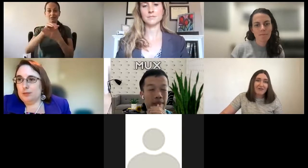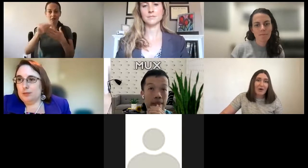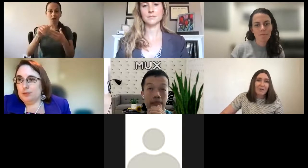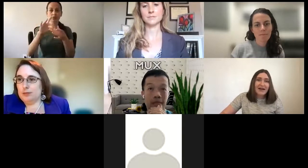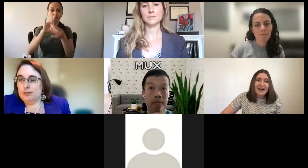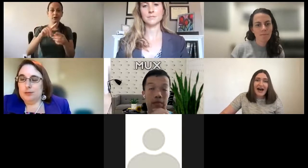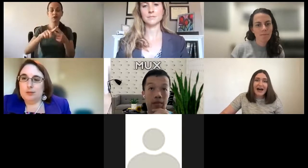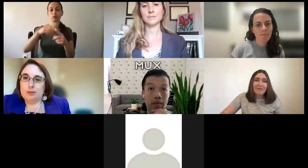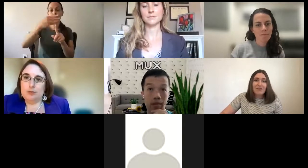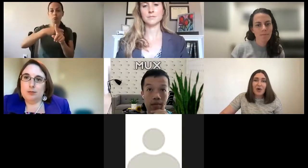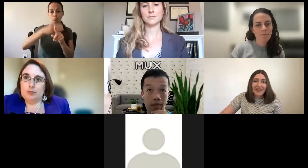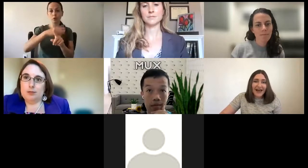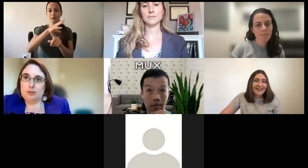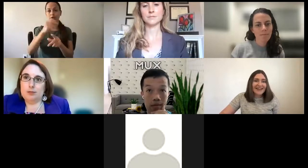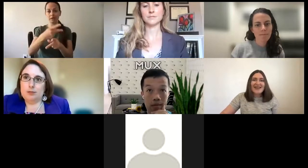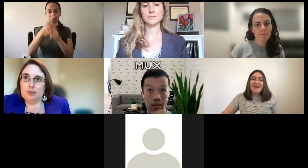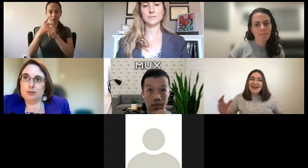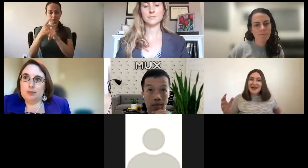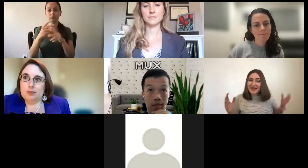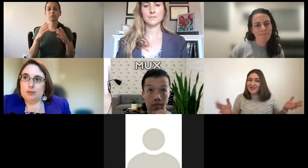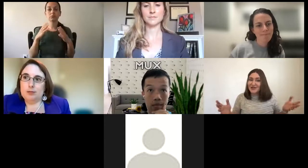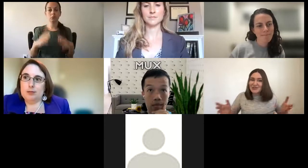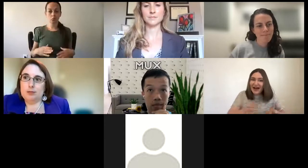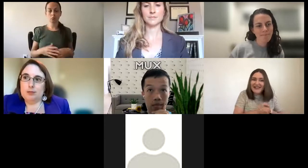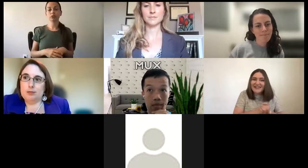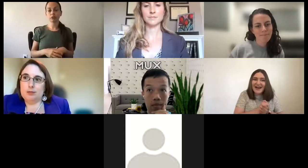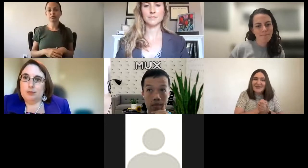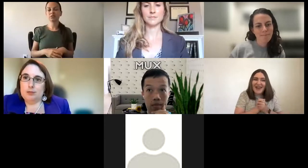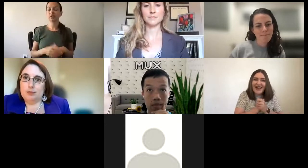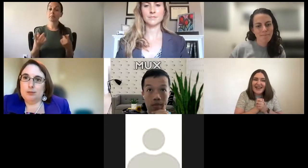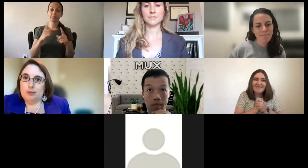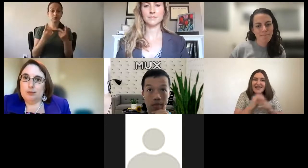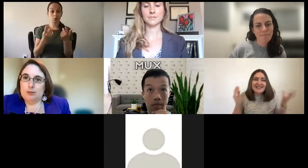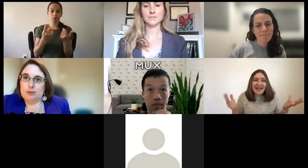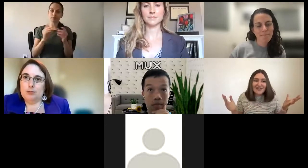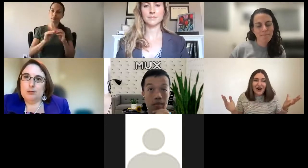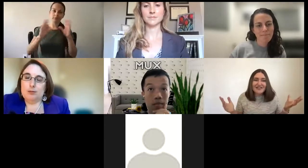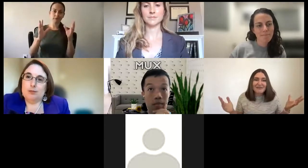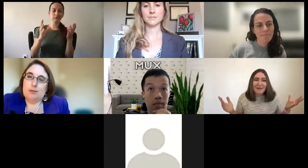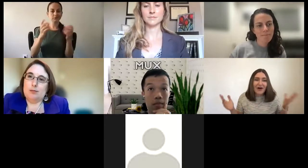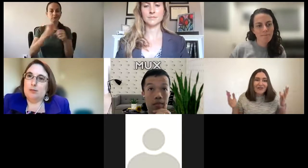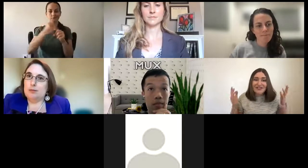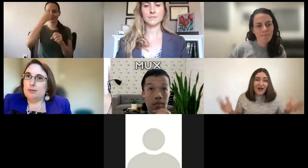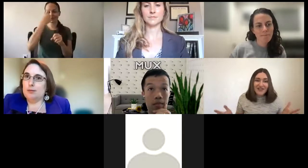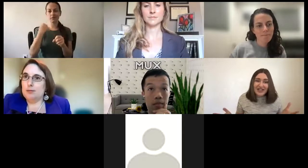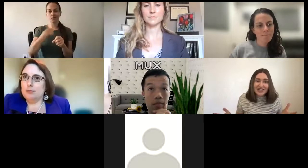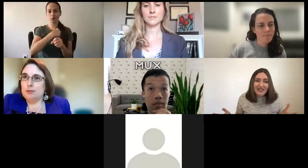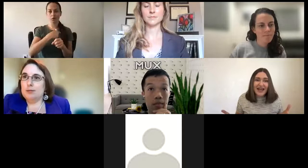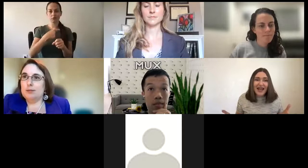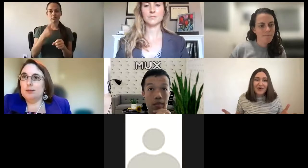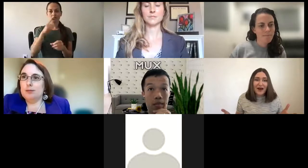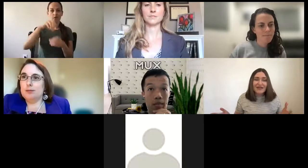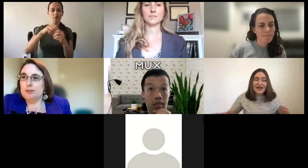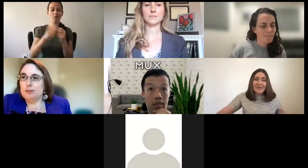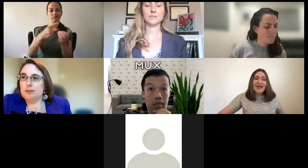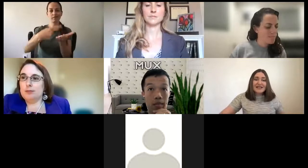Blend platform. Knowing that, it may come as no surprise that it makes sense for us to be part of this conversation